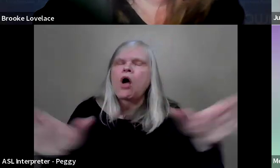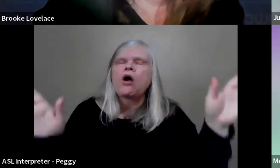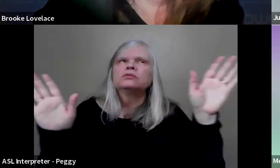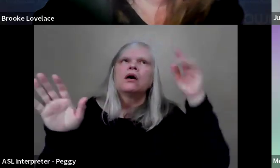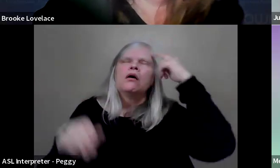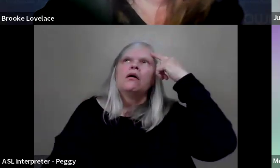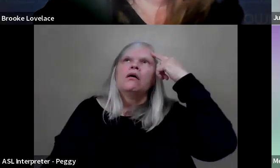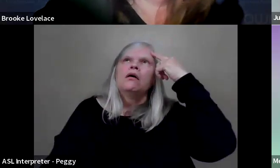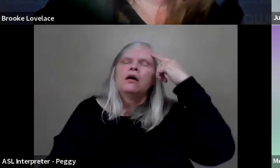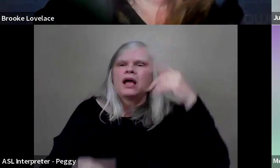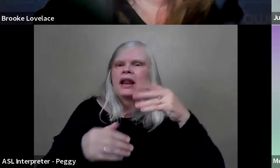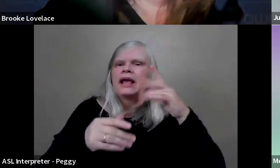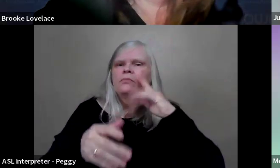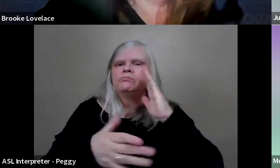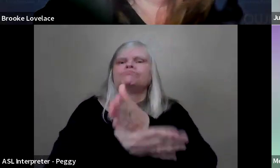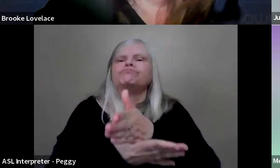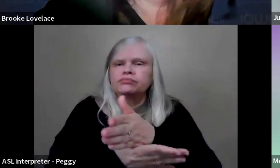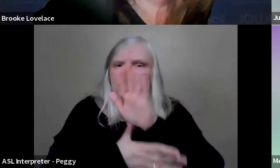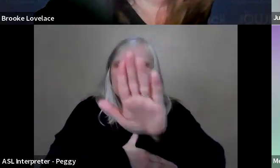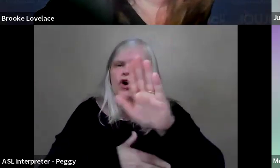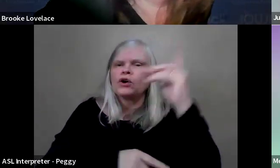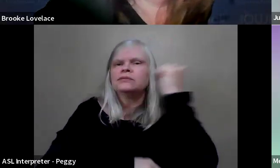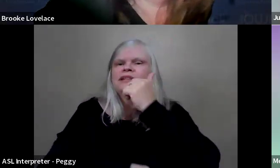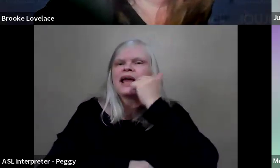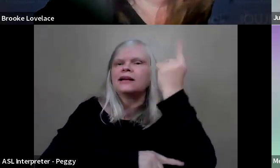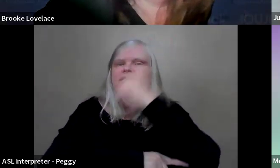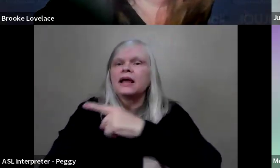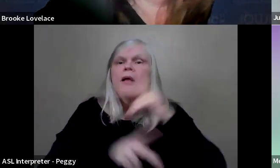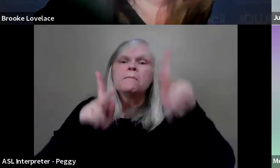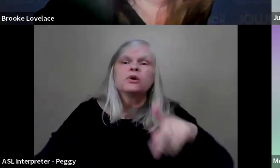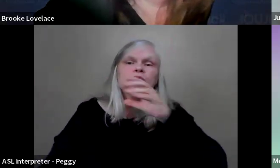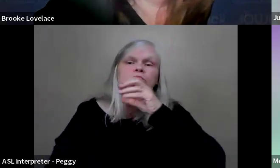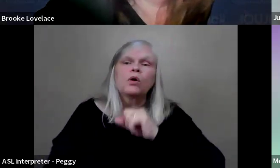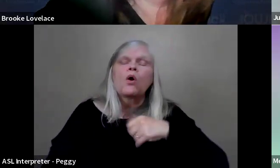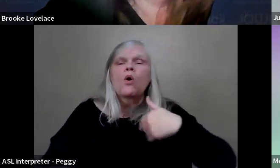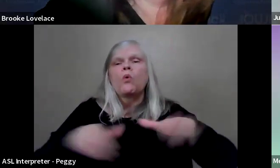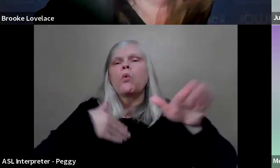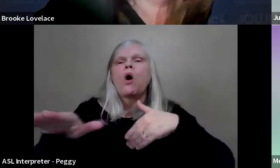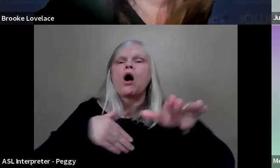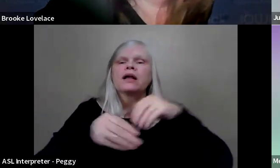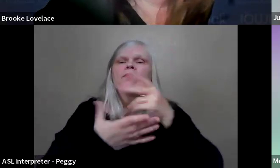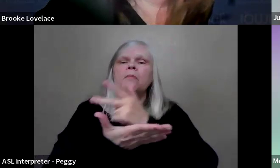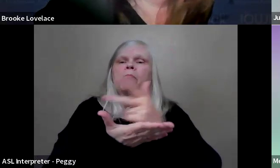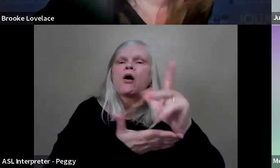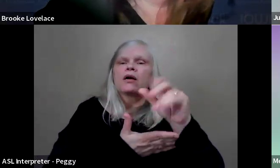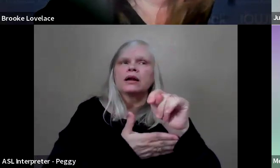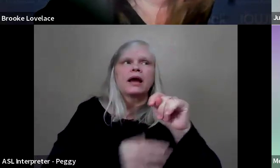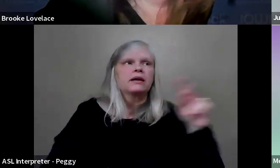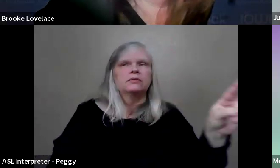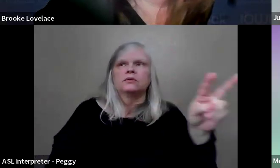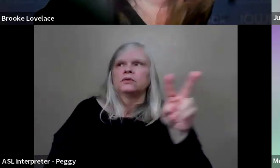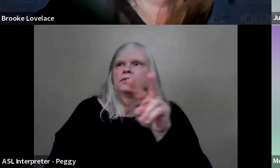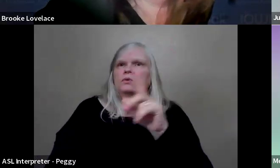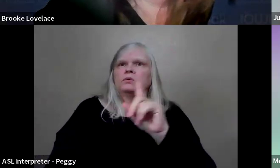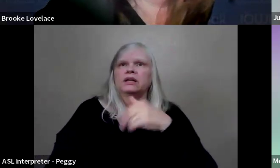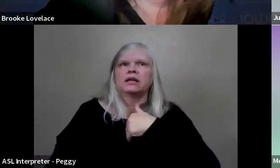functioning. Now, someone who's typically aging may walk out into the parking lot of a grocery store and forget